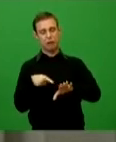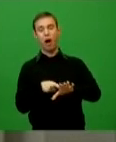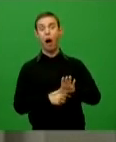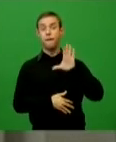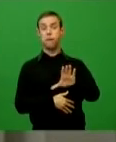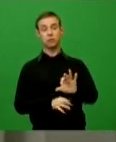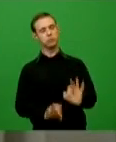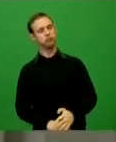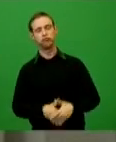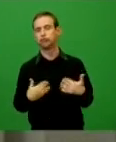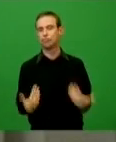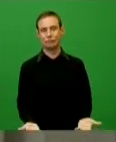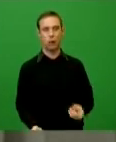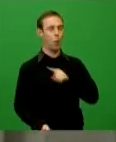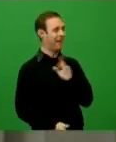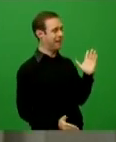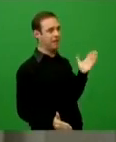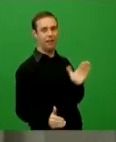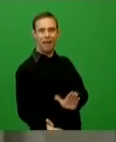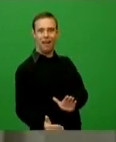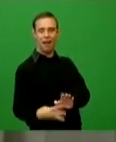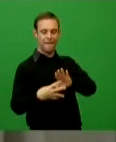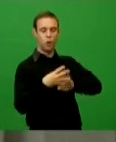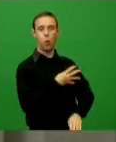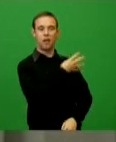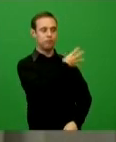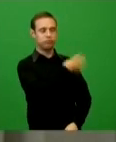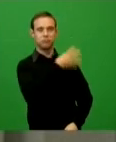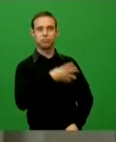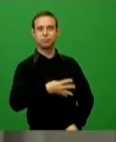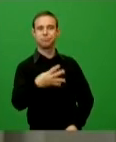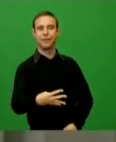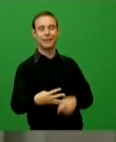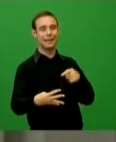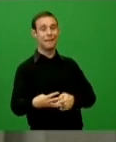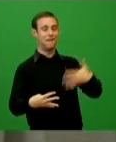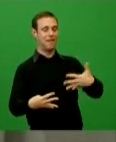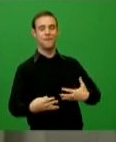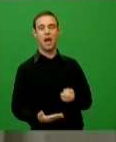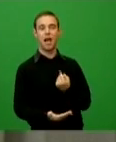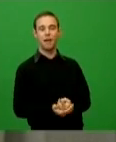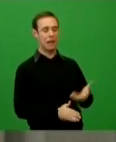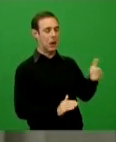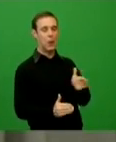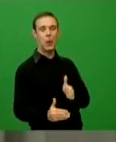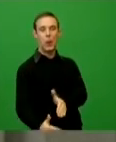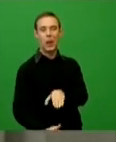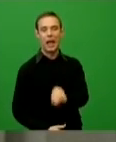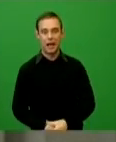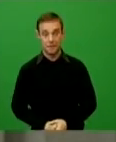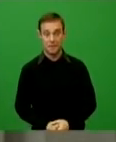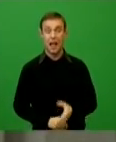5 successive quarters. This is reflected in the RMB BER